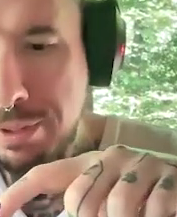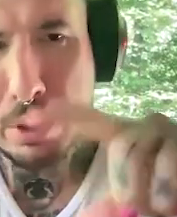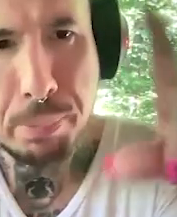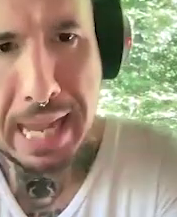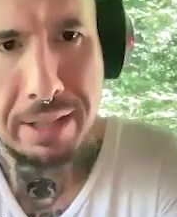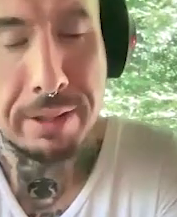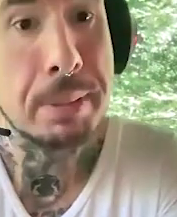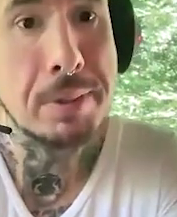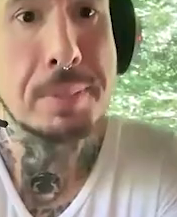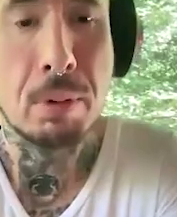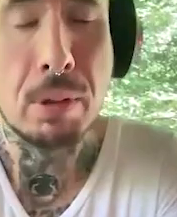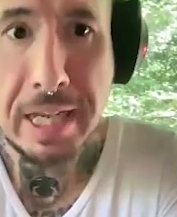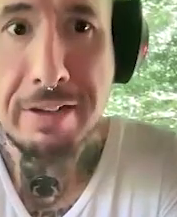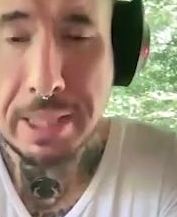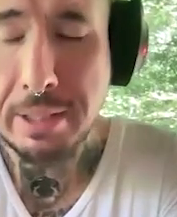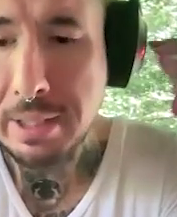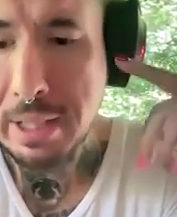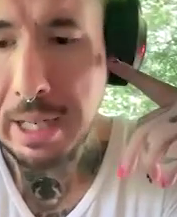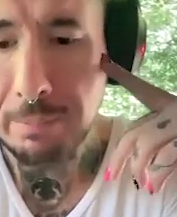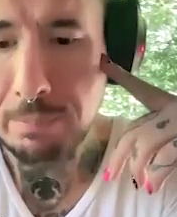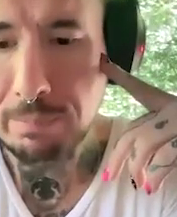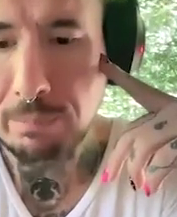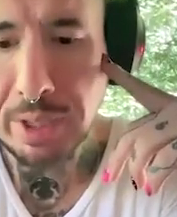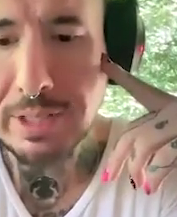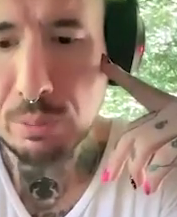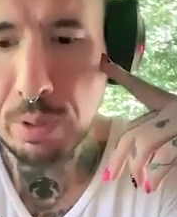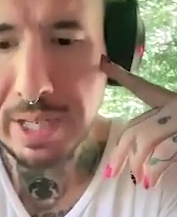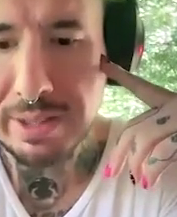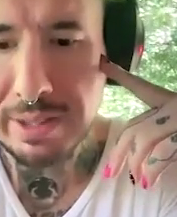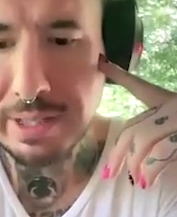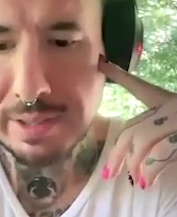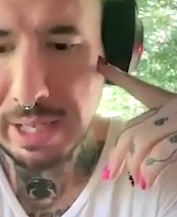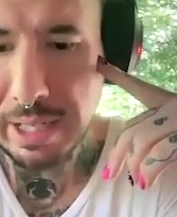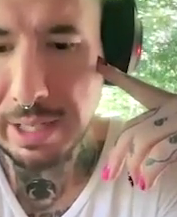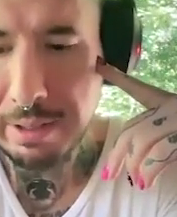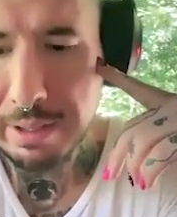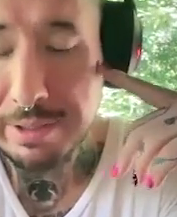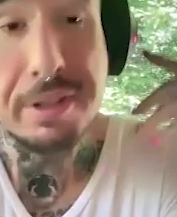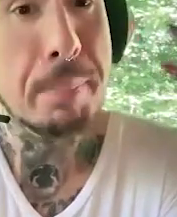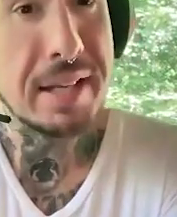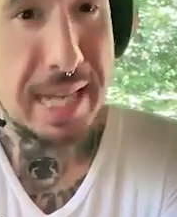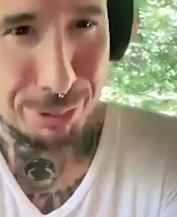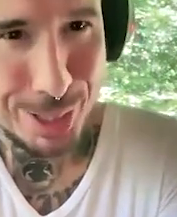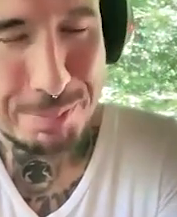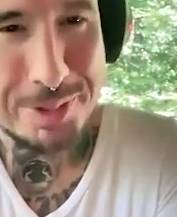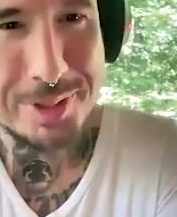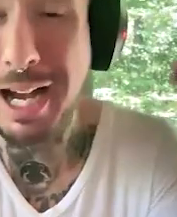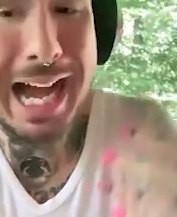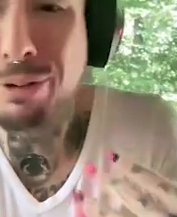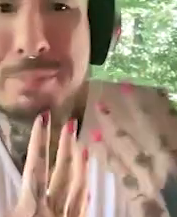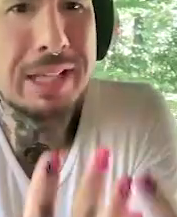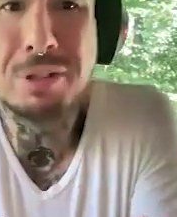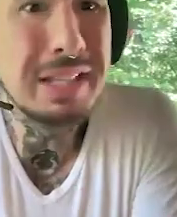But the new path that peer support gave me really is one that I think has led to the best